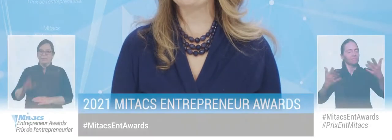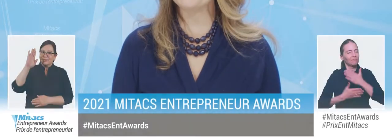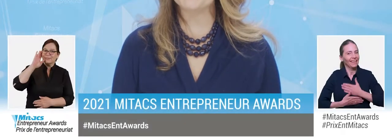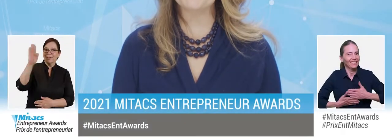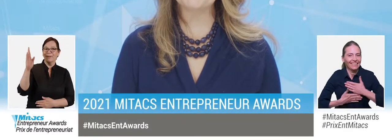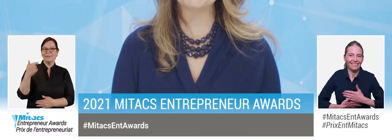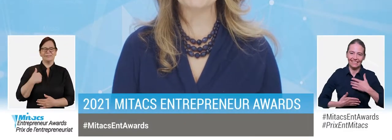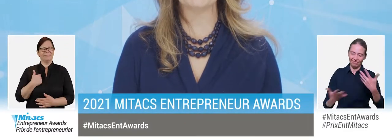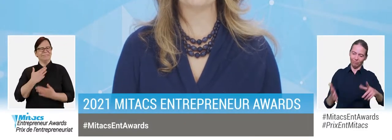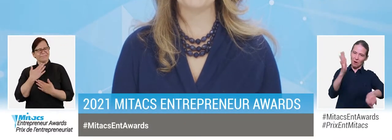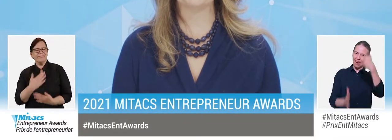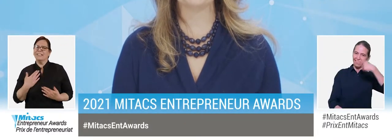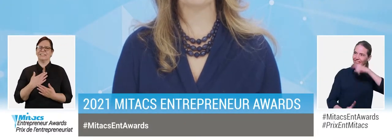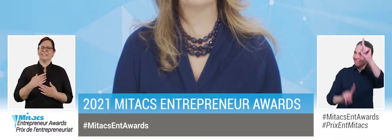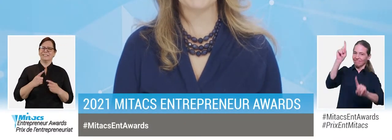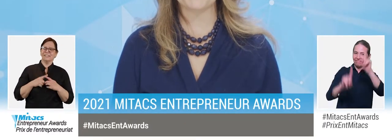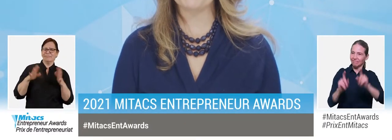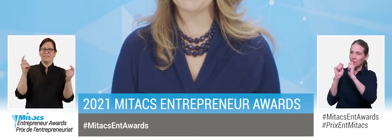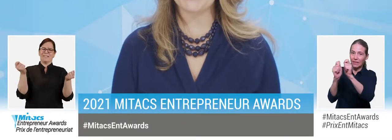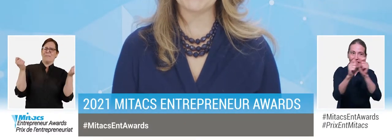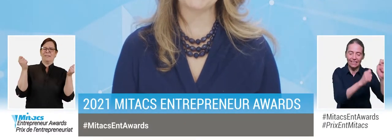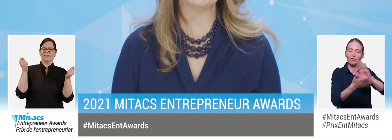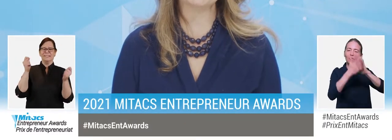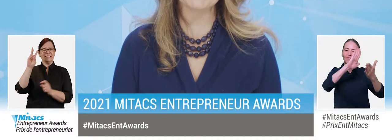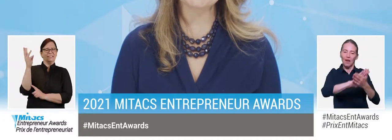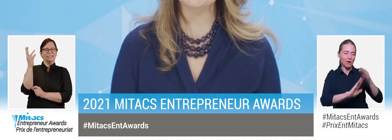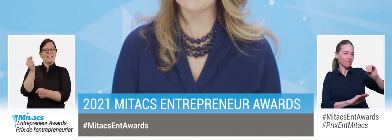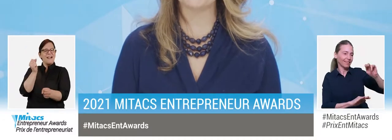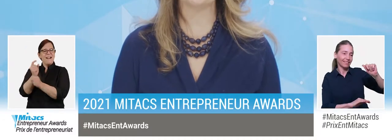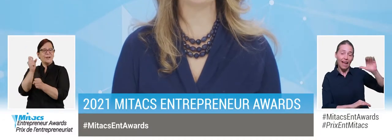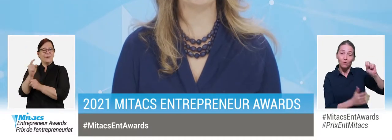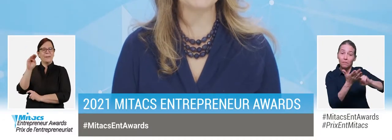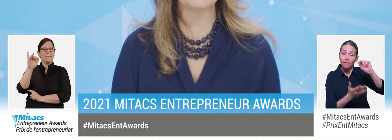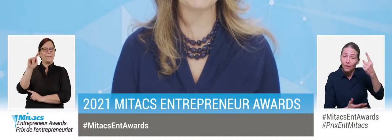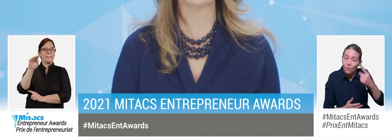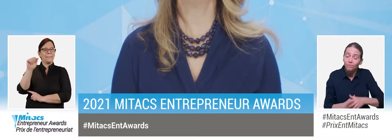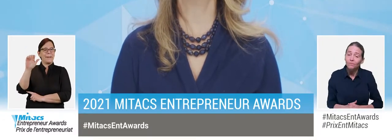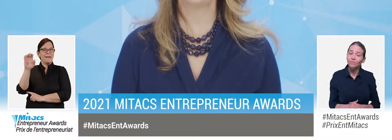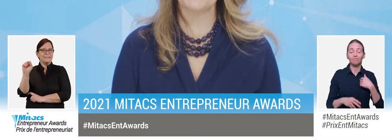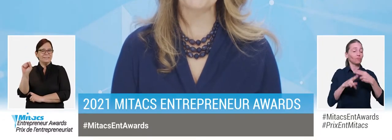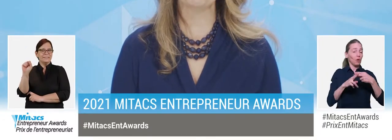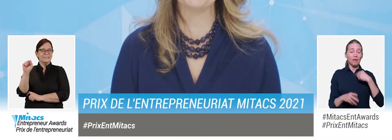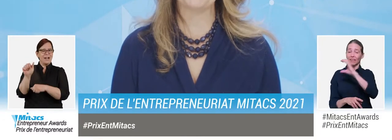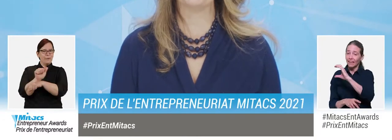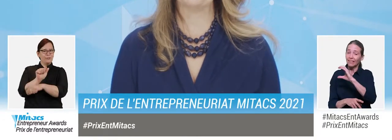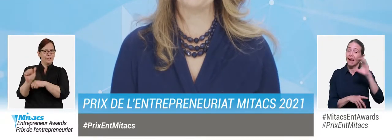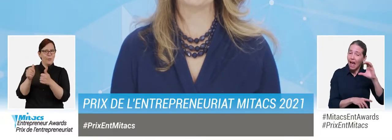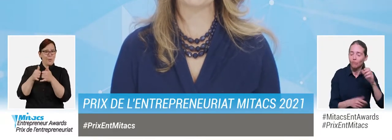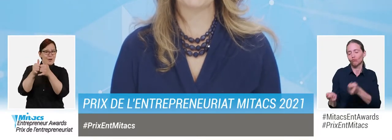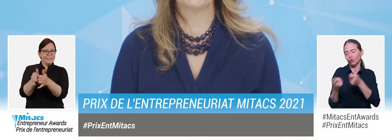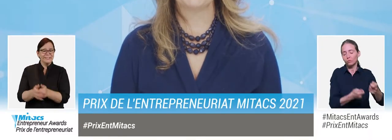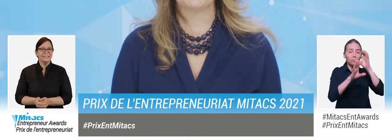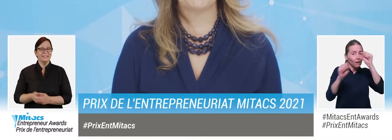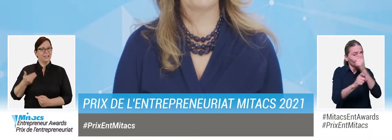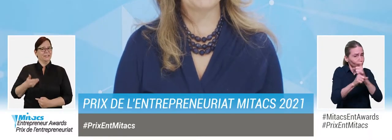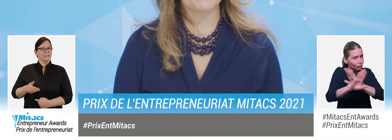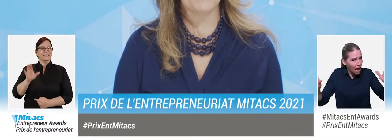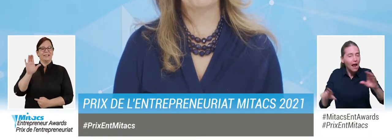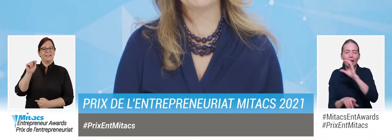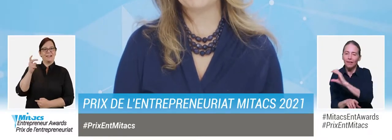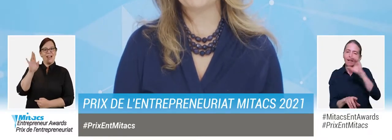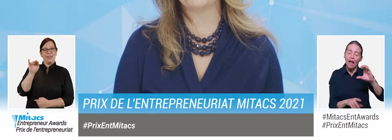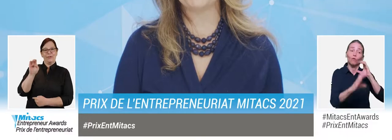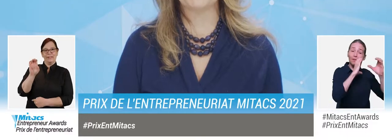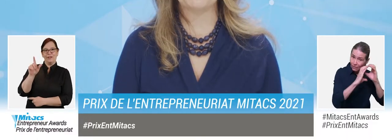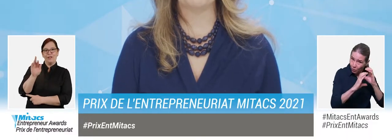Hello, bonjour. It is my great pleasure to begin the 6th annual Mitacs Entrepreneur Awards. C'est avec